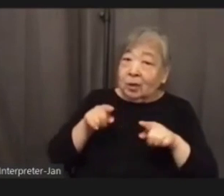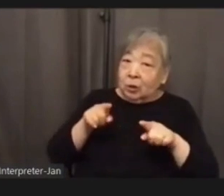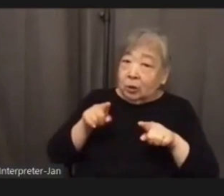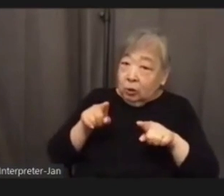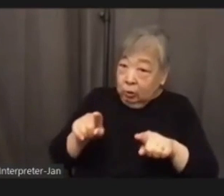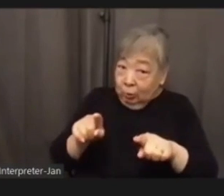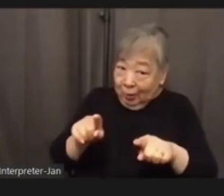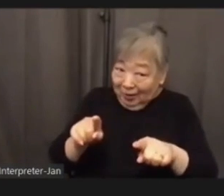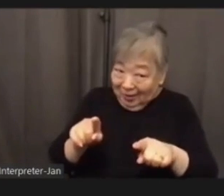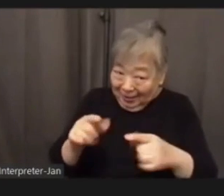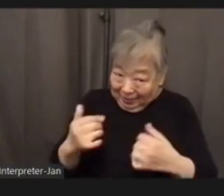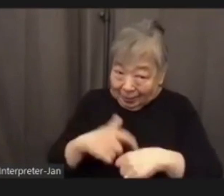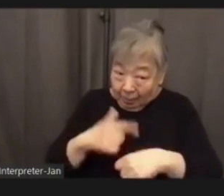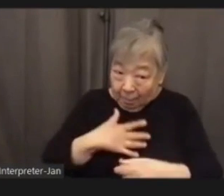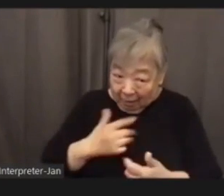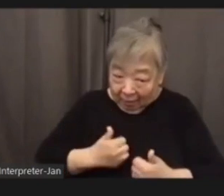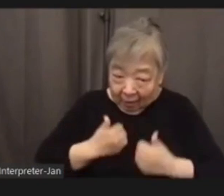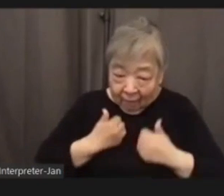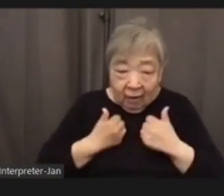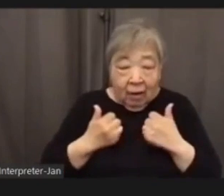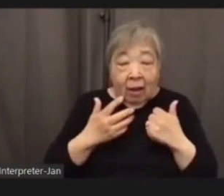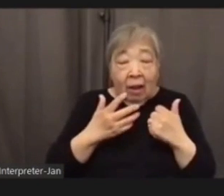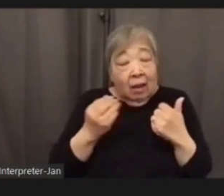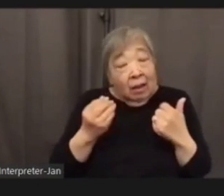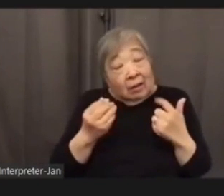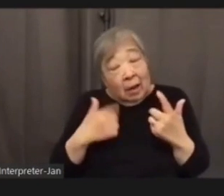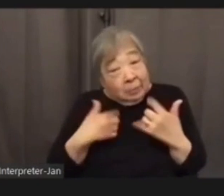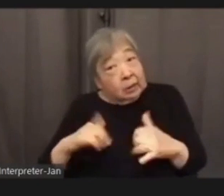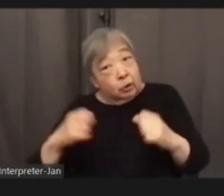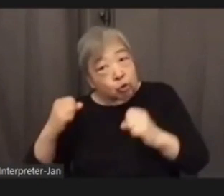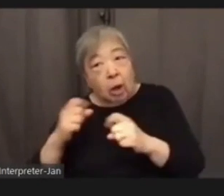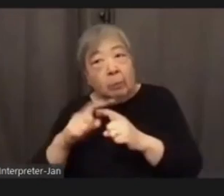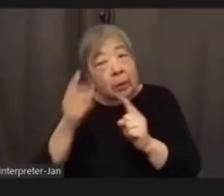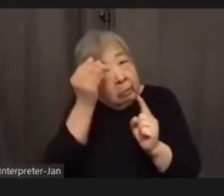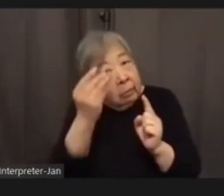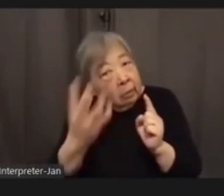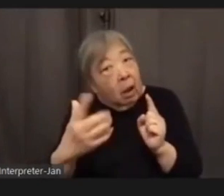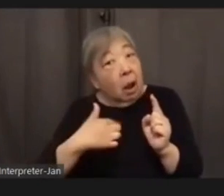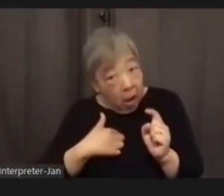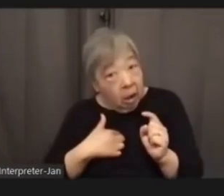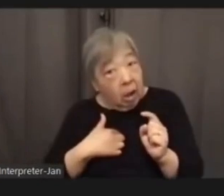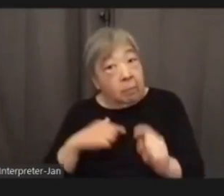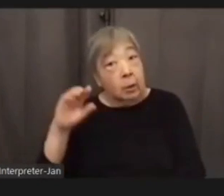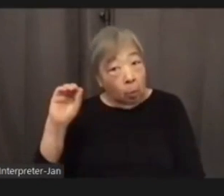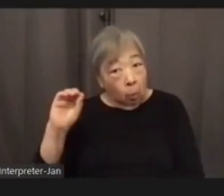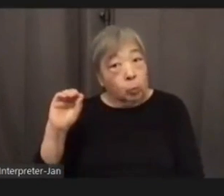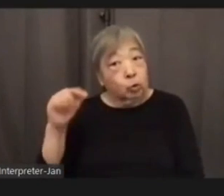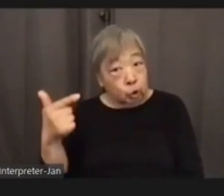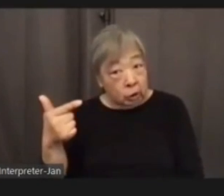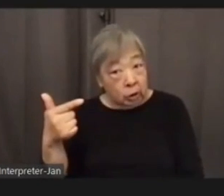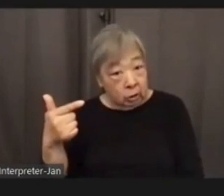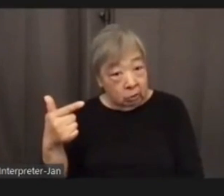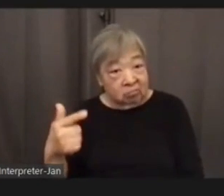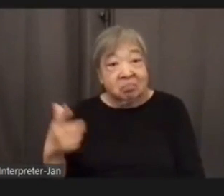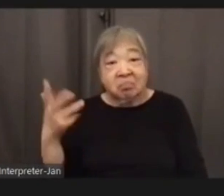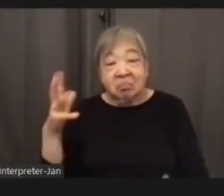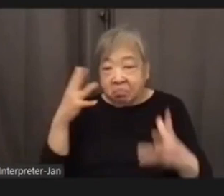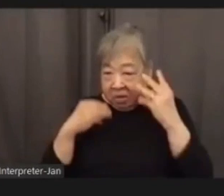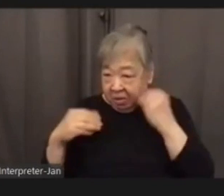strong, but I'm not, but I am an OG. I'm, you know, and I've been there and done a lot.